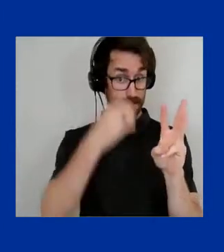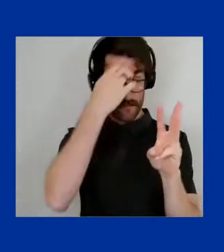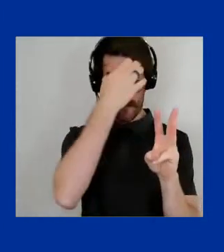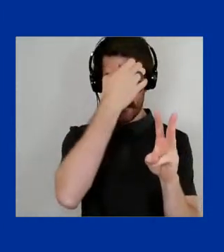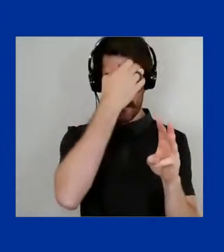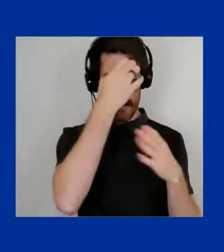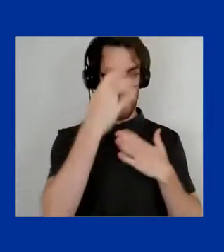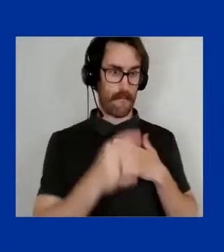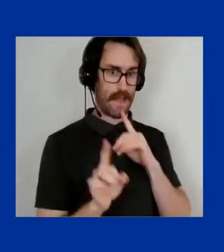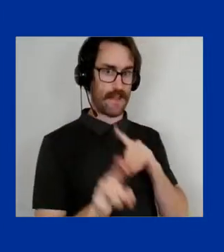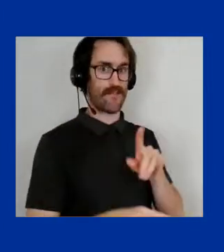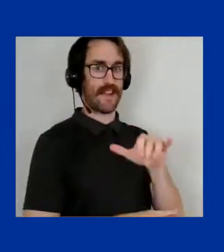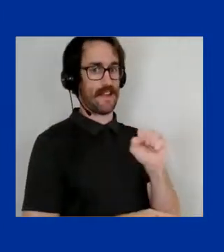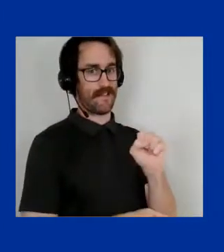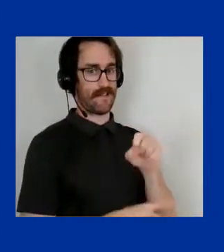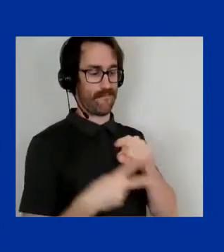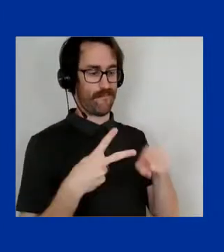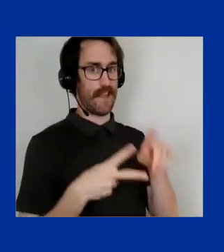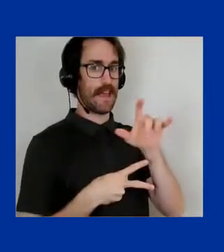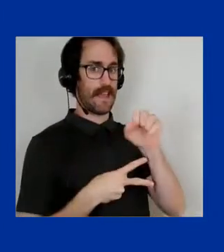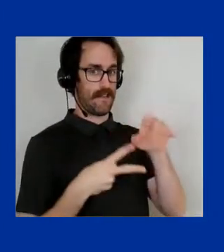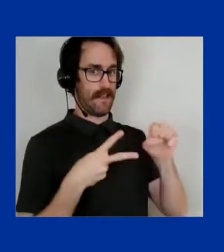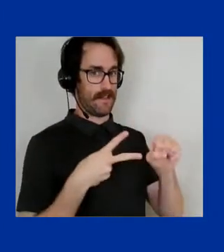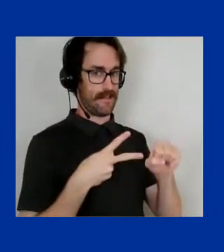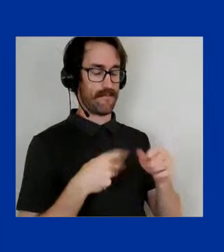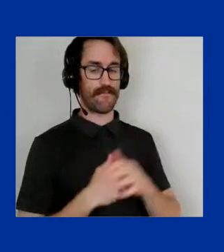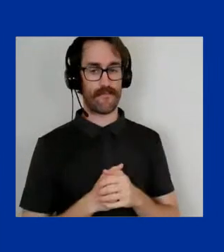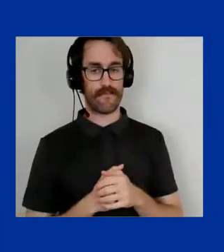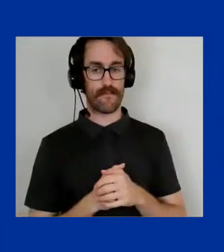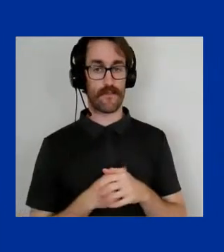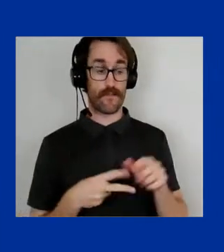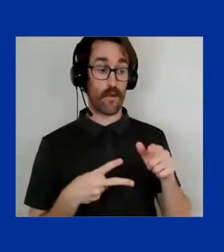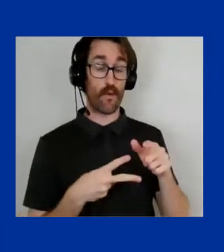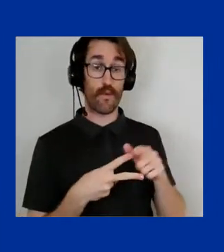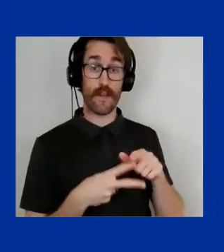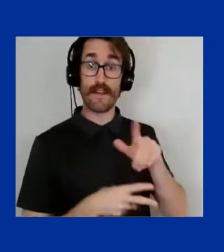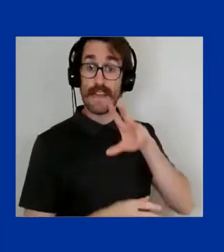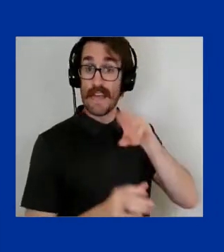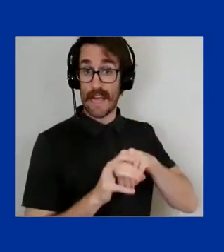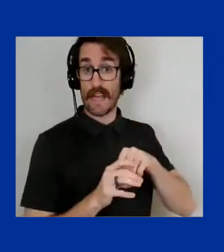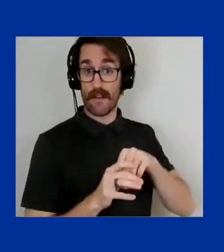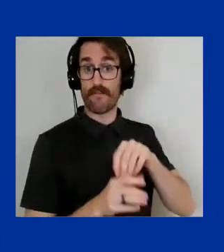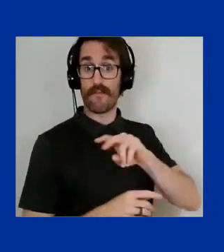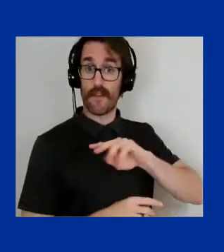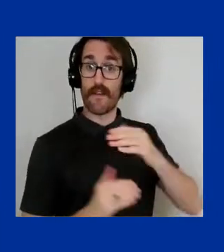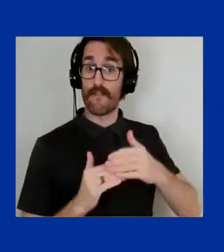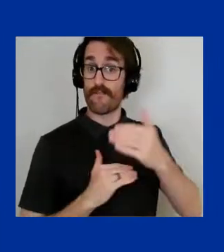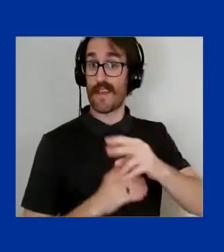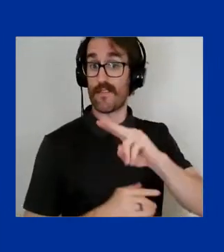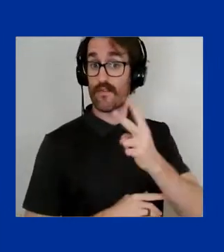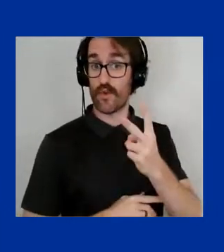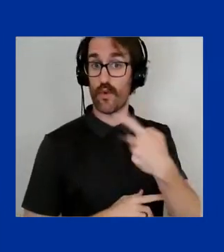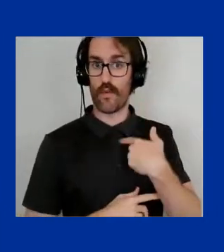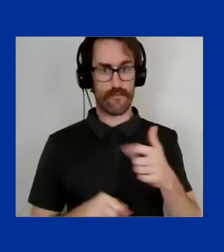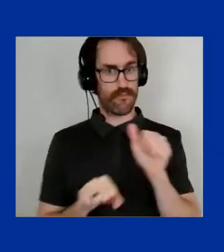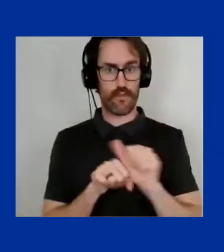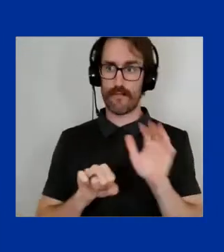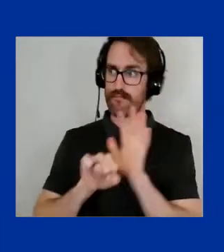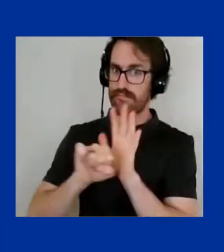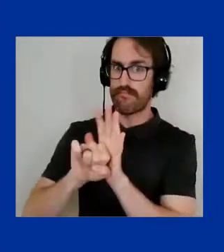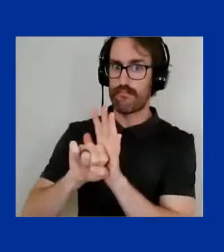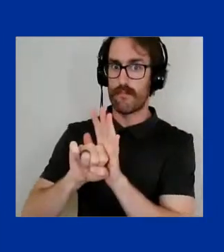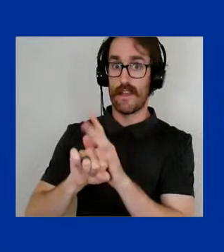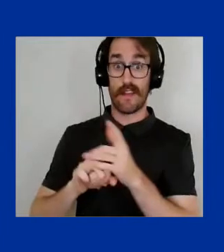to both those questions. They are in phase two, the first priority group. They've been added there as a result of the advocacy. They weren't even in that